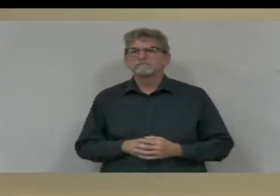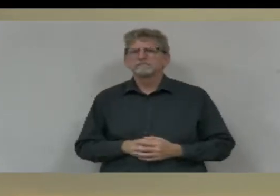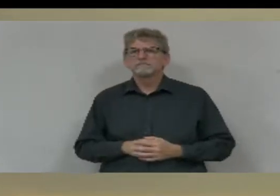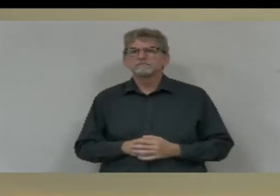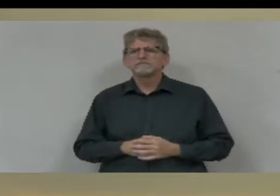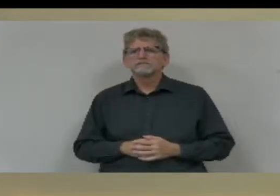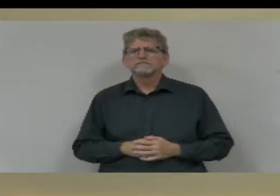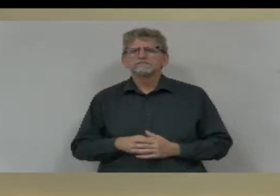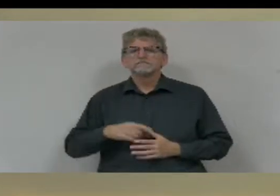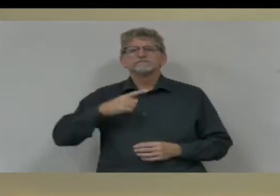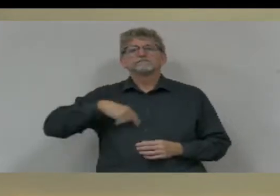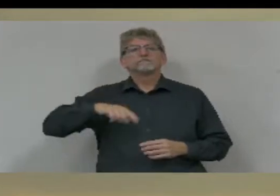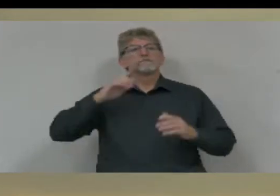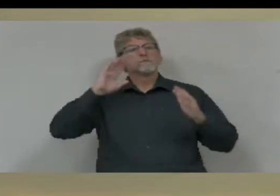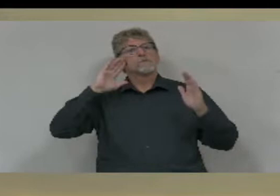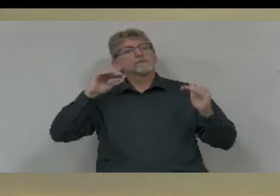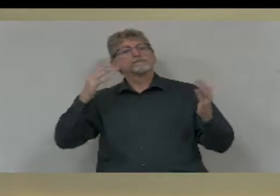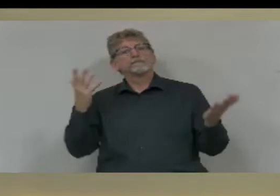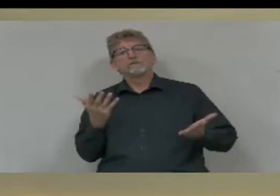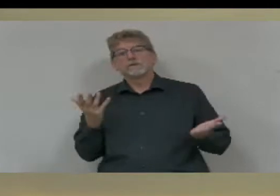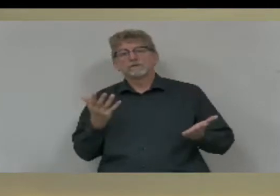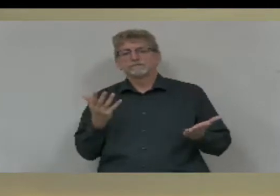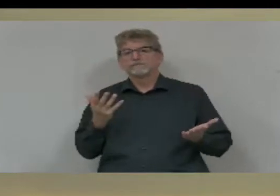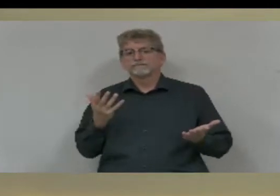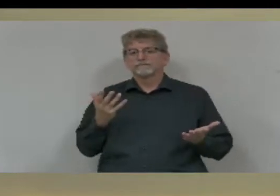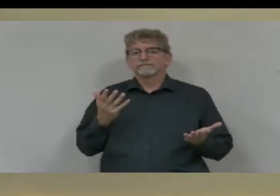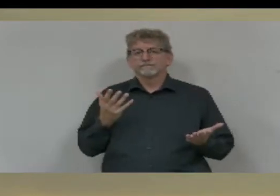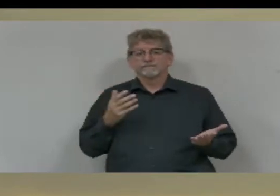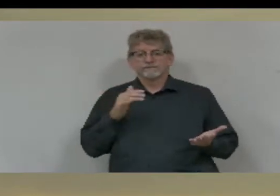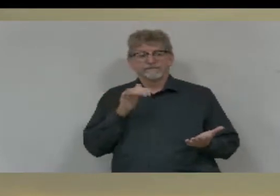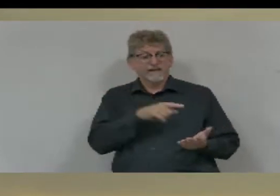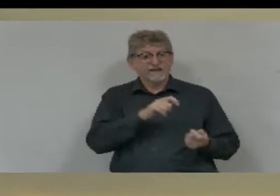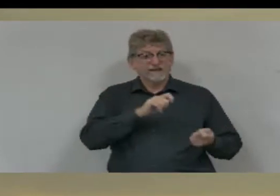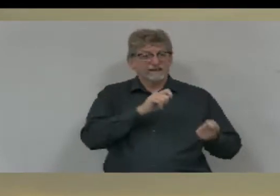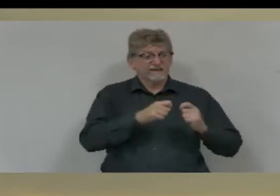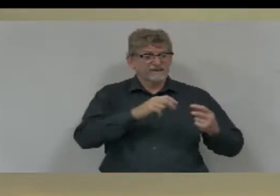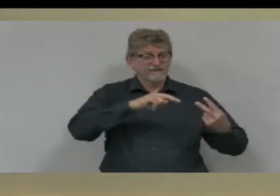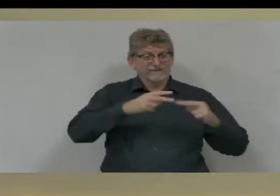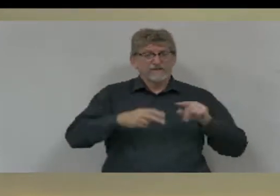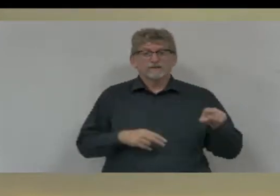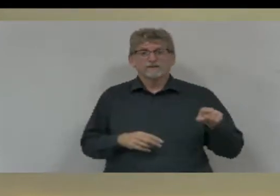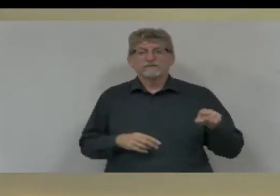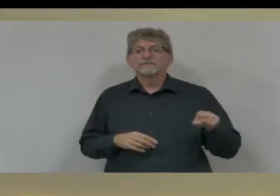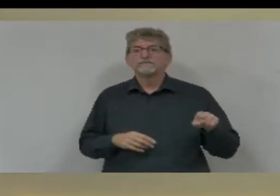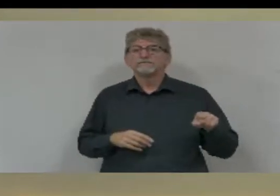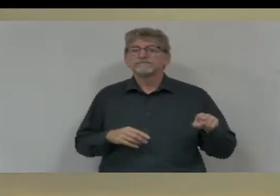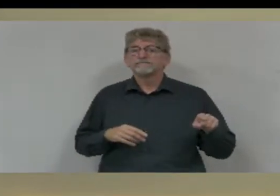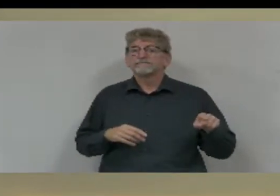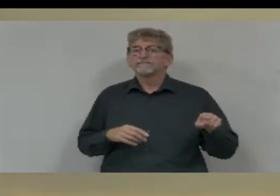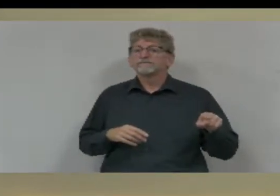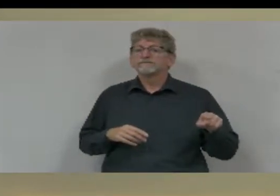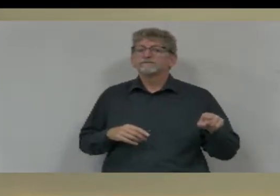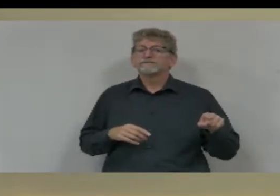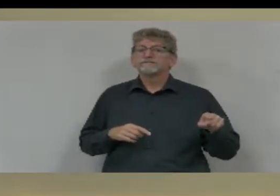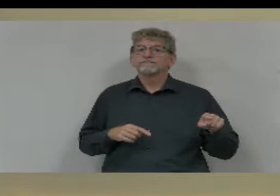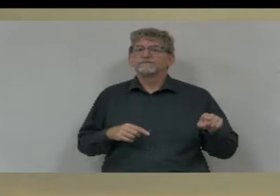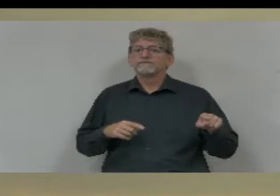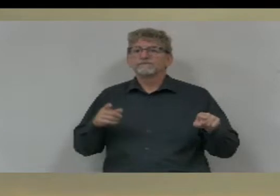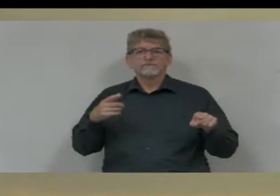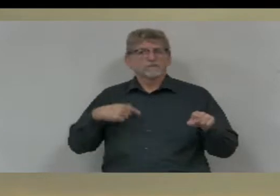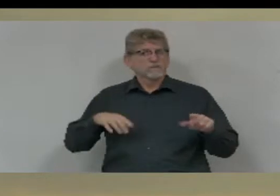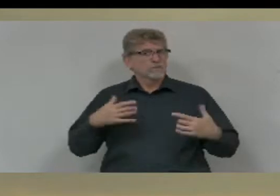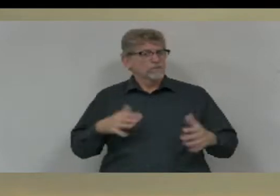Our hope with the variants is that we don't have a surge, that we don't need any additional sorts